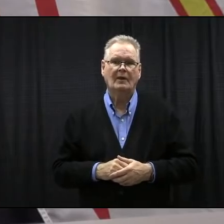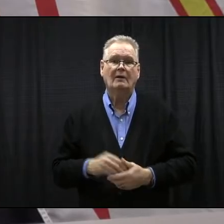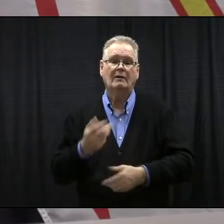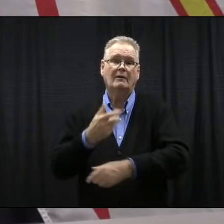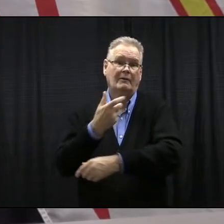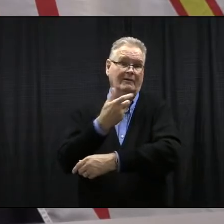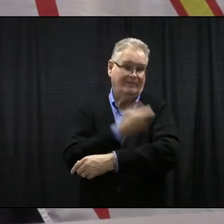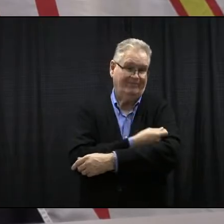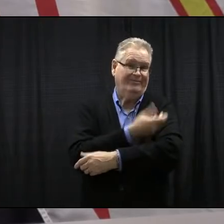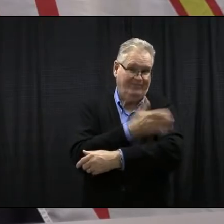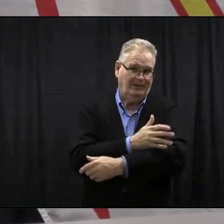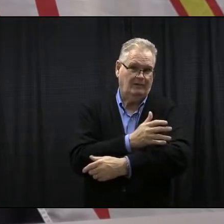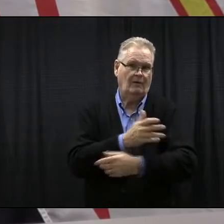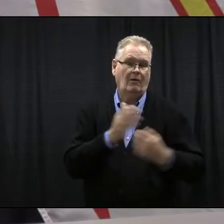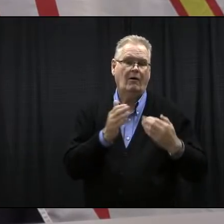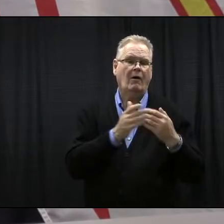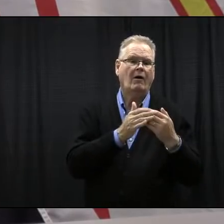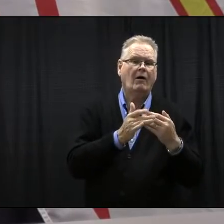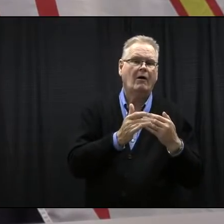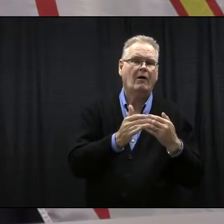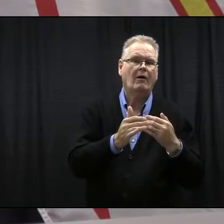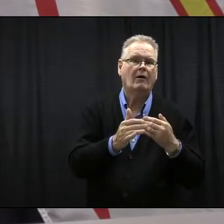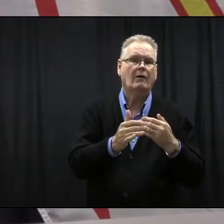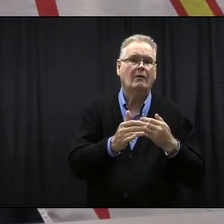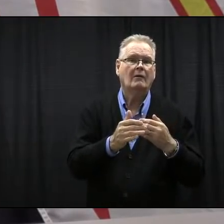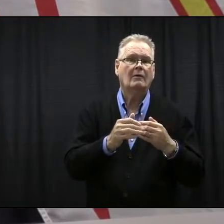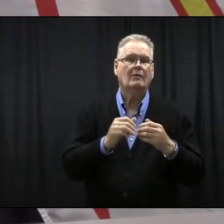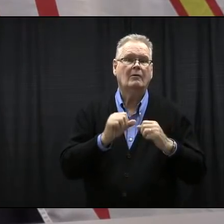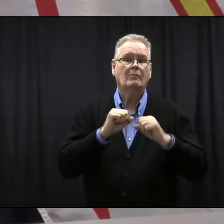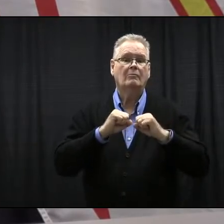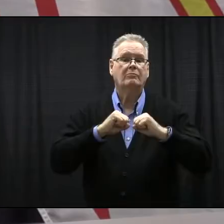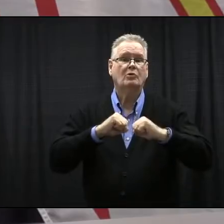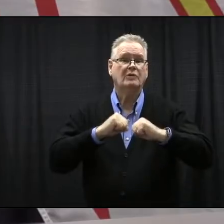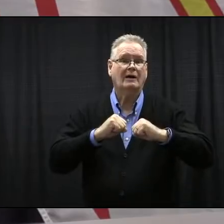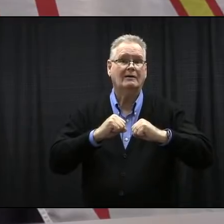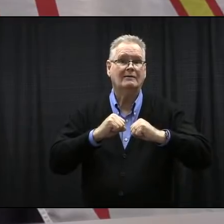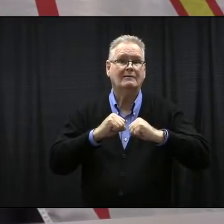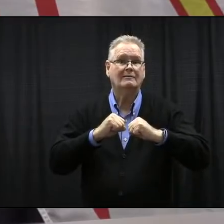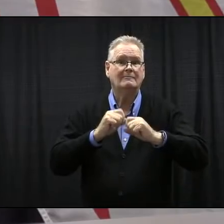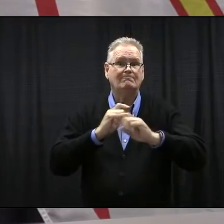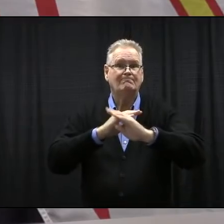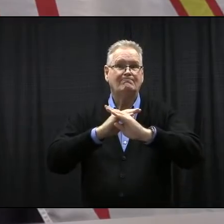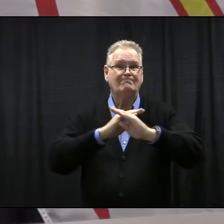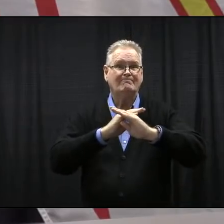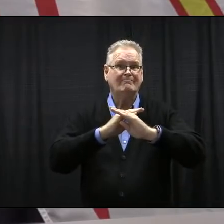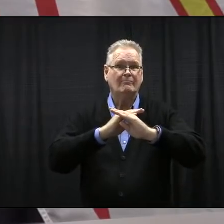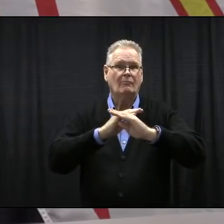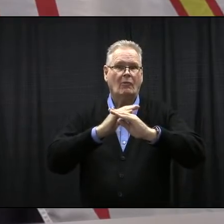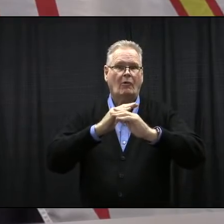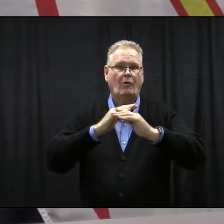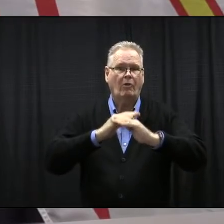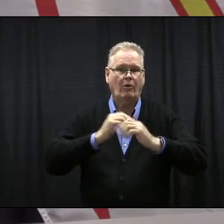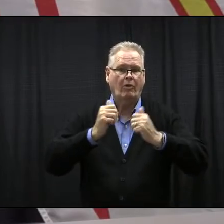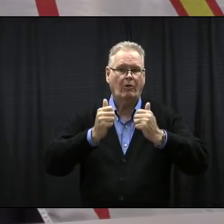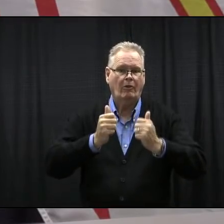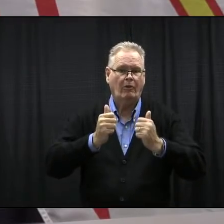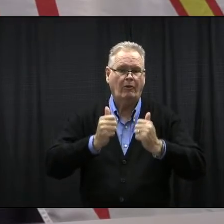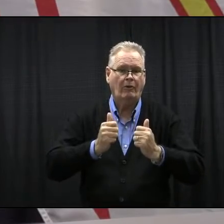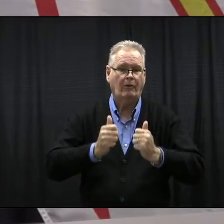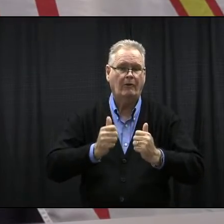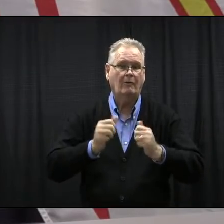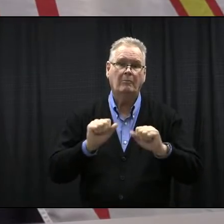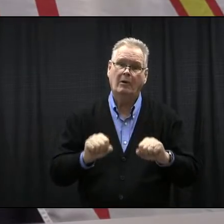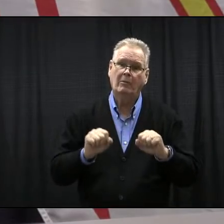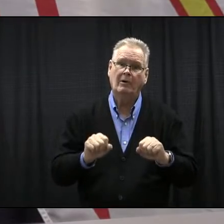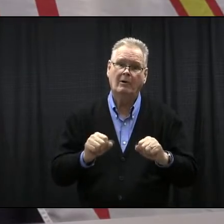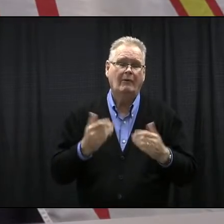percentage of people who have had the vaccine who will be able to get infected, right? So that's not unexpected. What